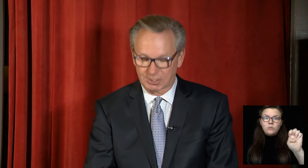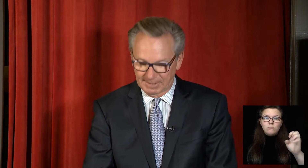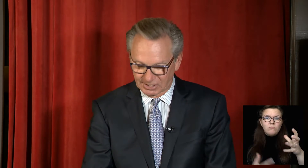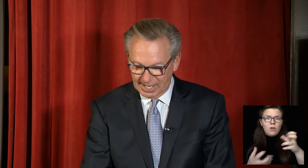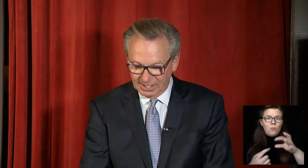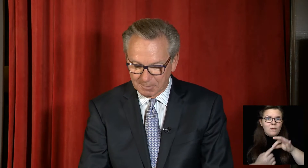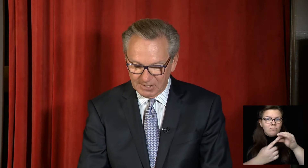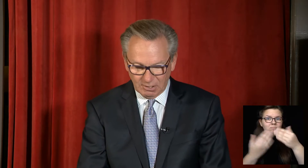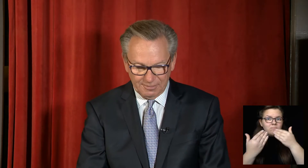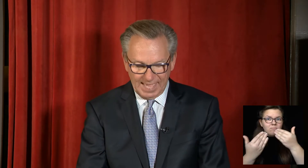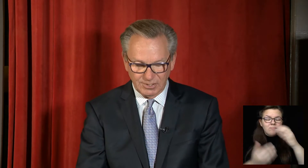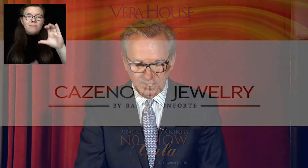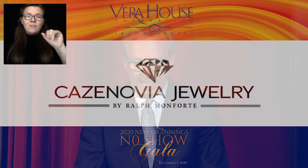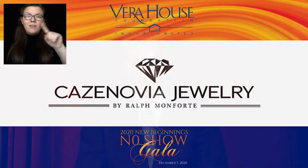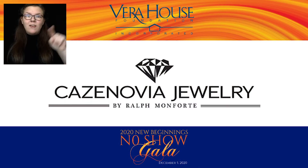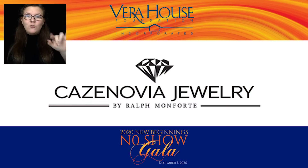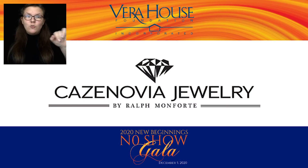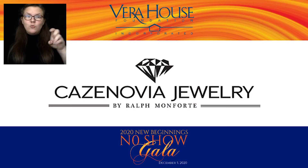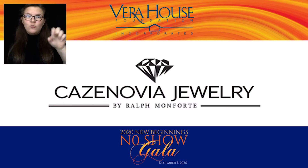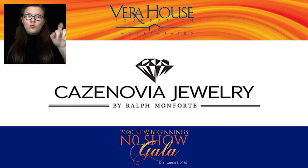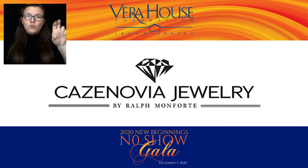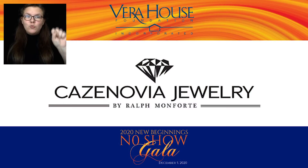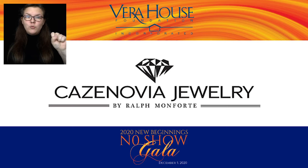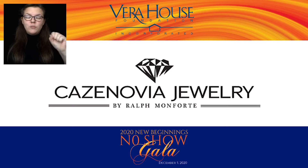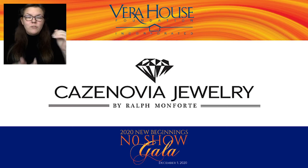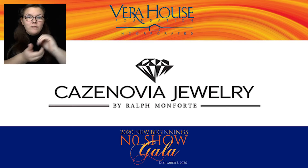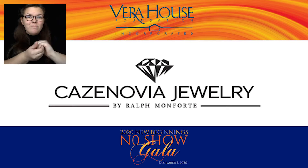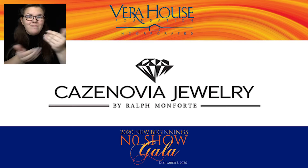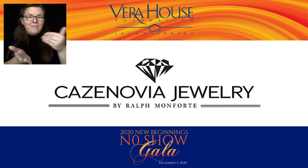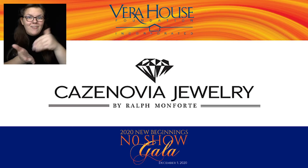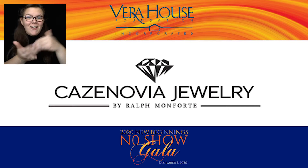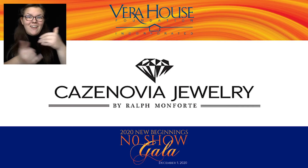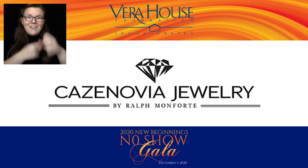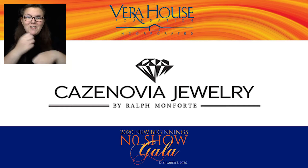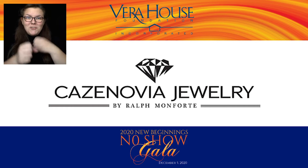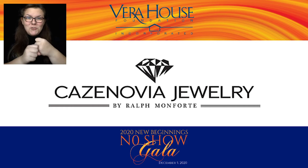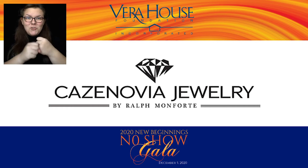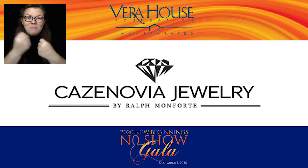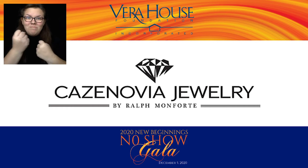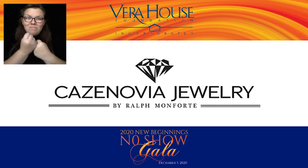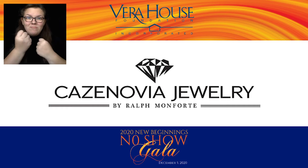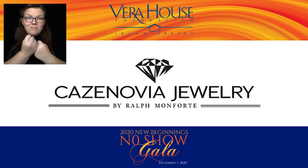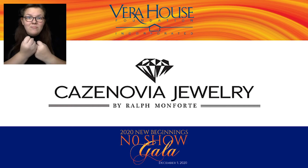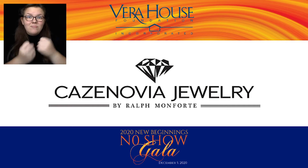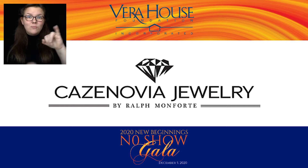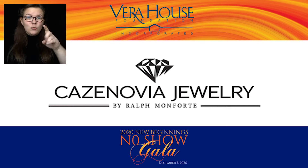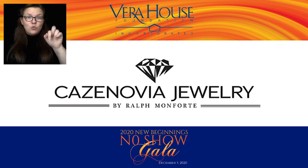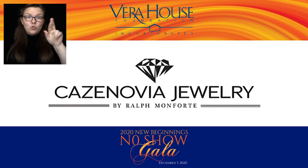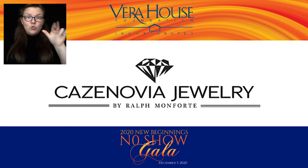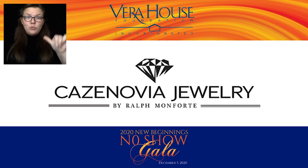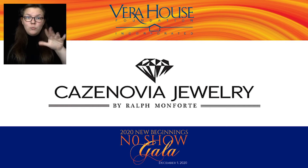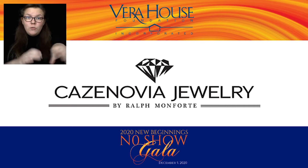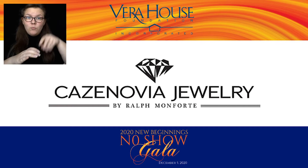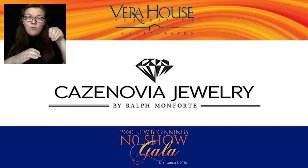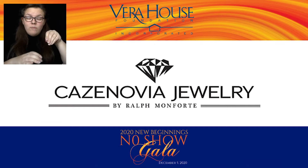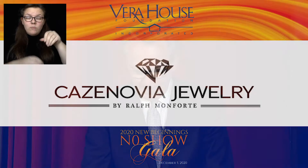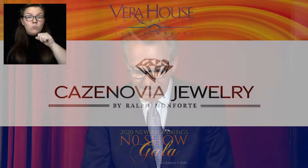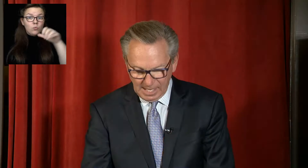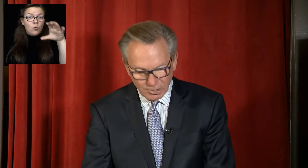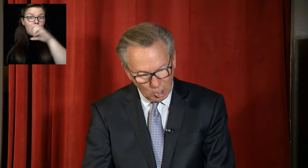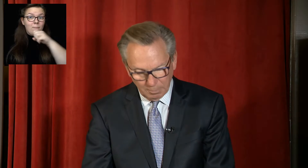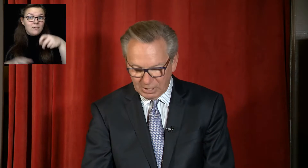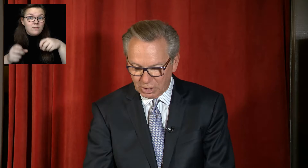extend a special thanks to Cazenovia Jewelers for partnering with us once again this year to sponsor our jewelry